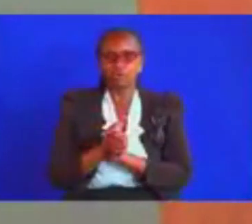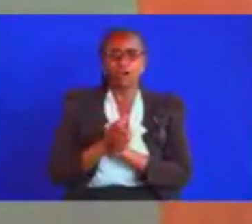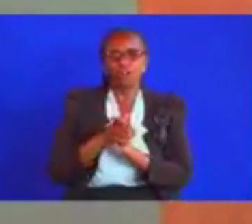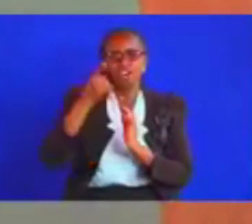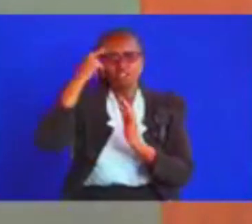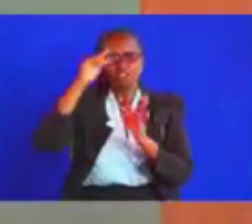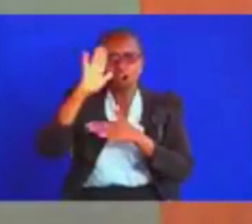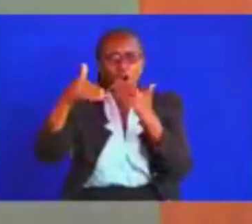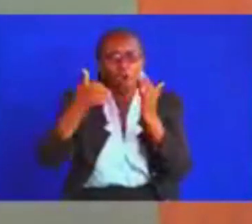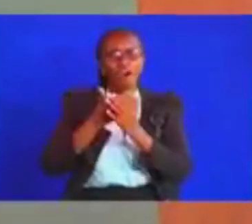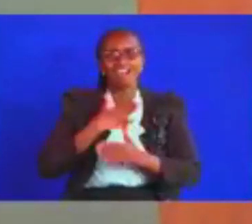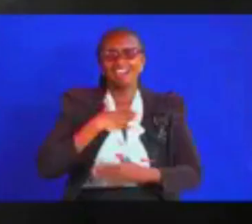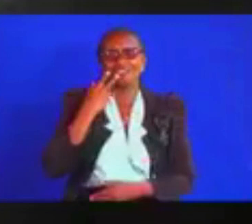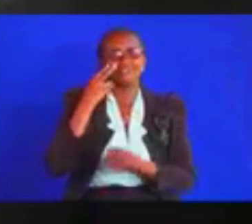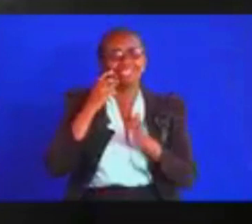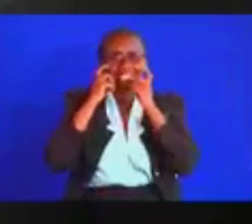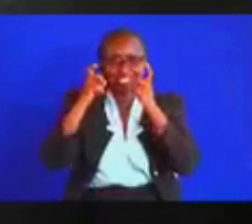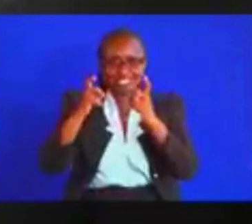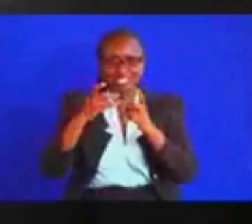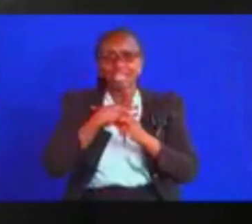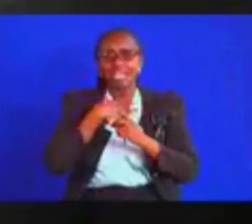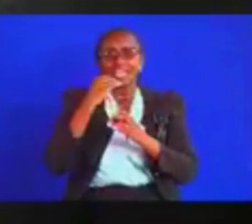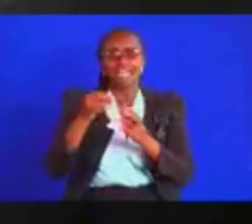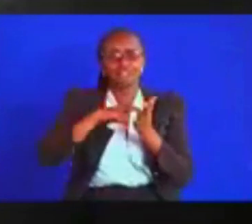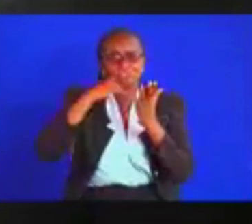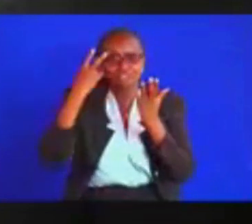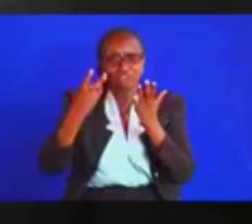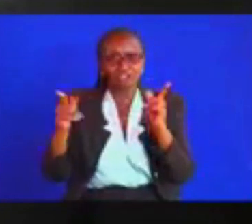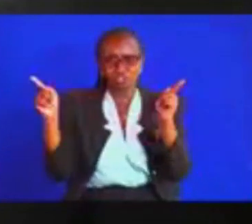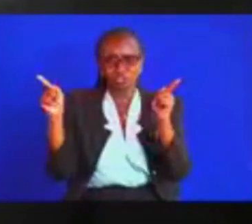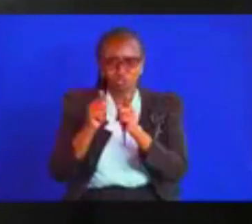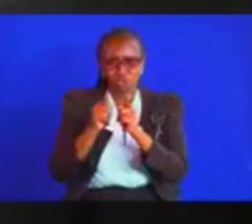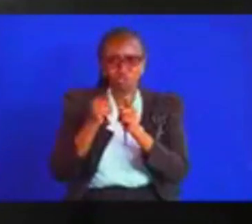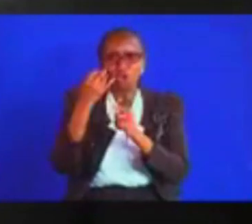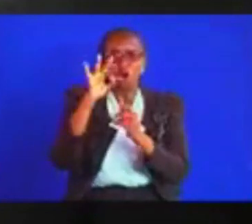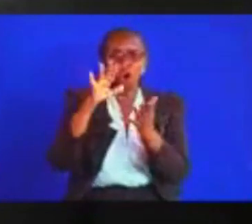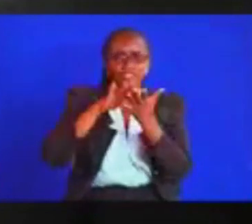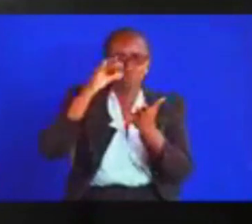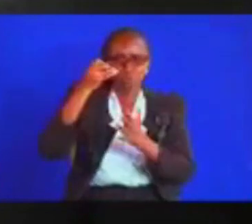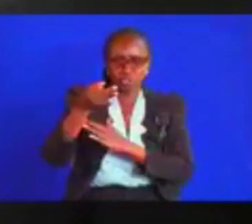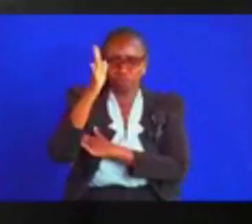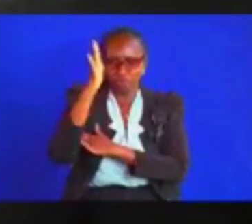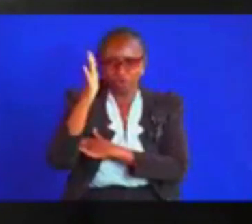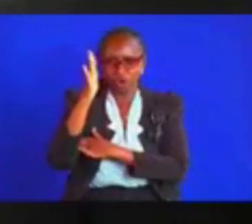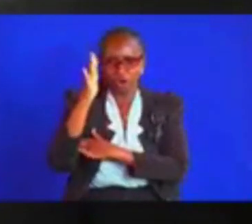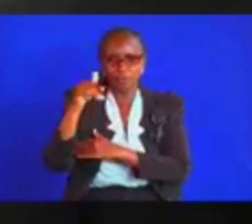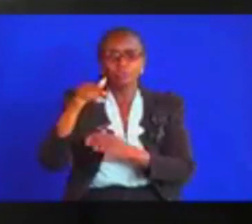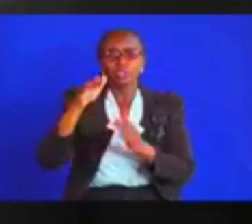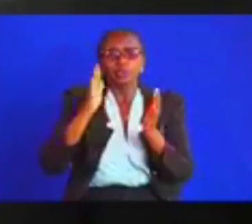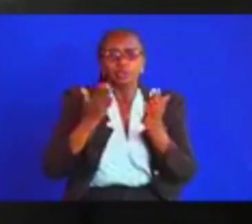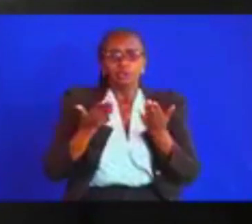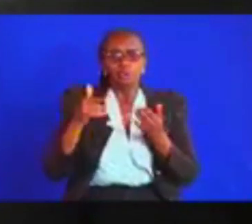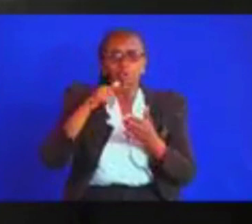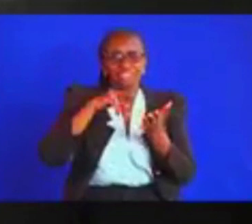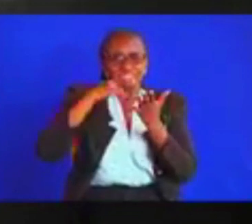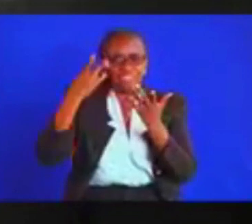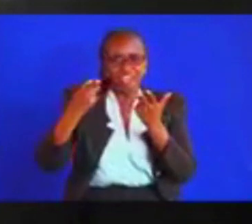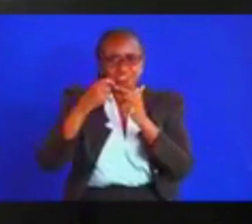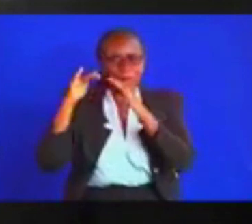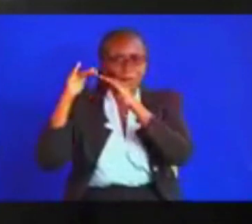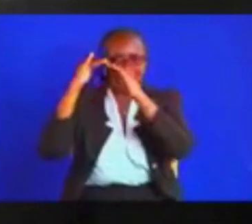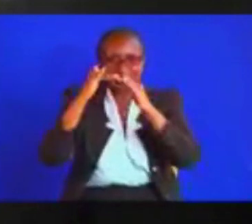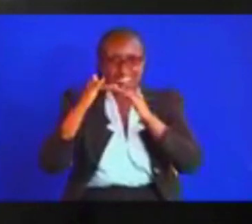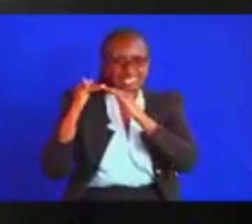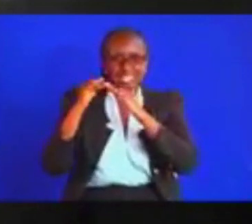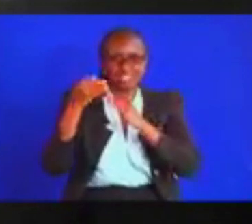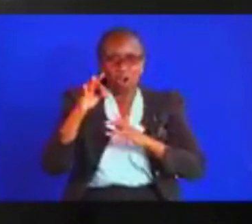all have sinned and fallen short of the glory of God." We fell from a